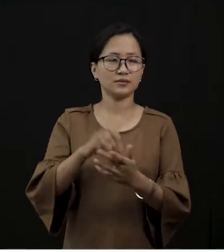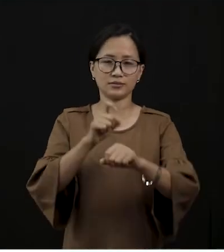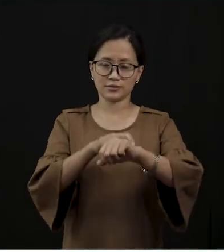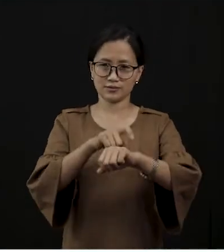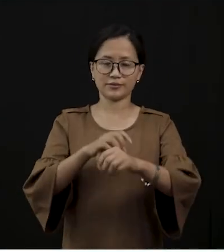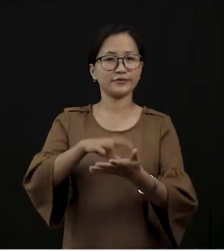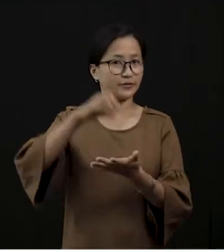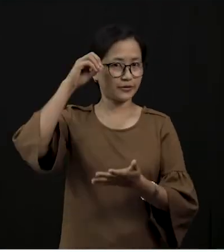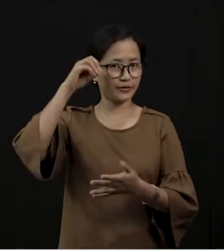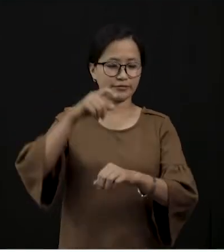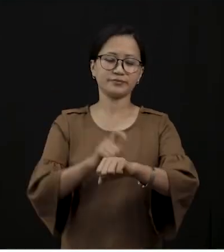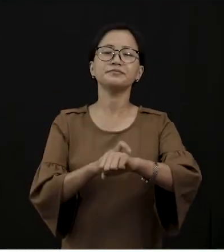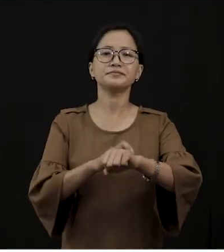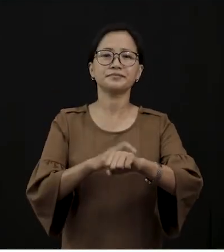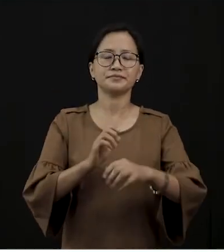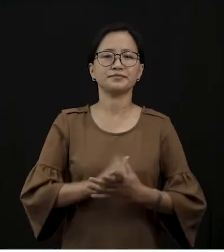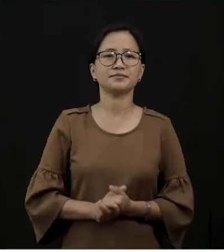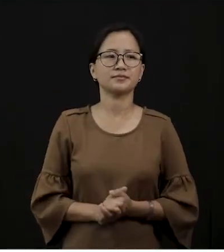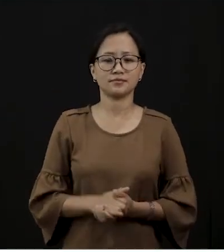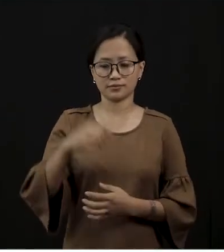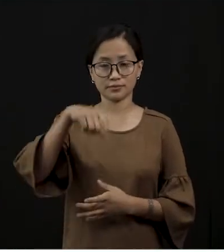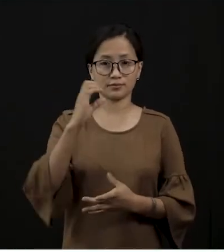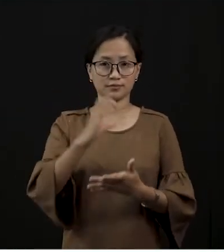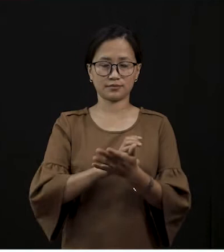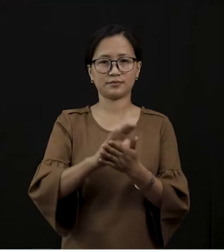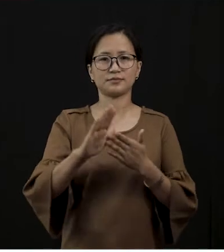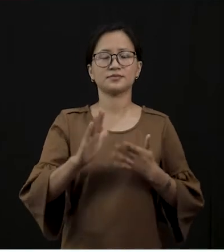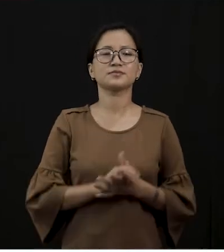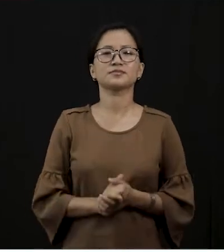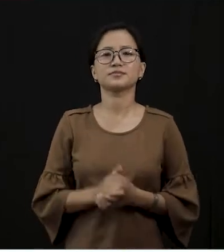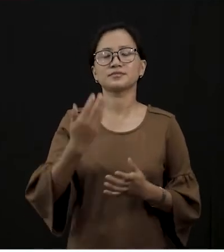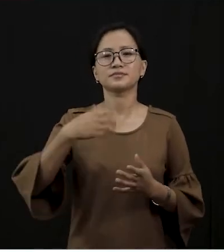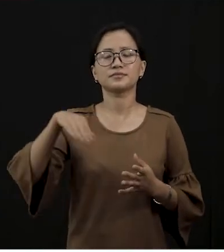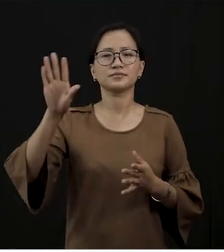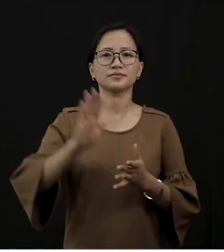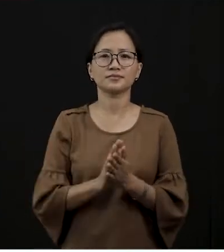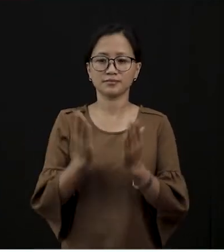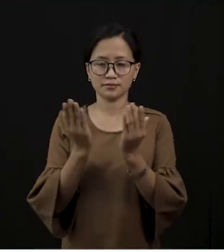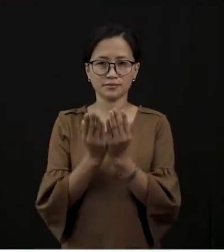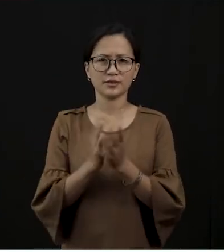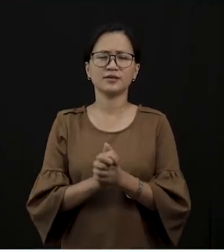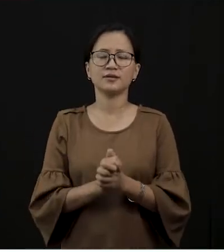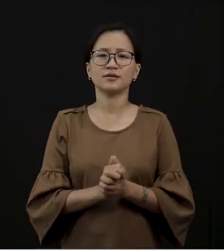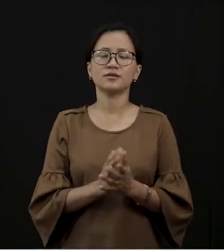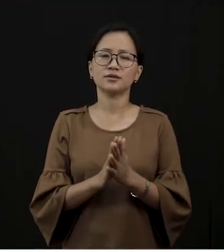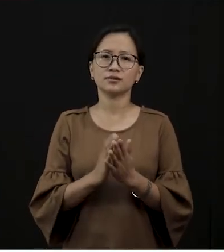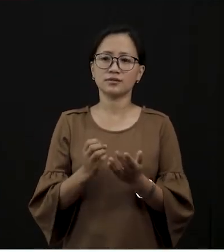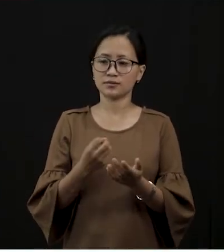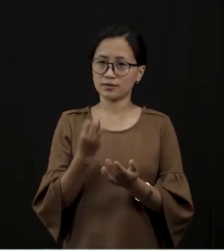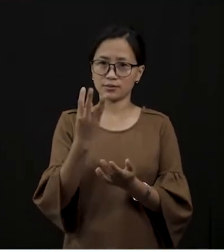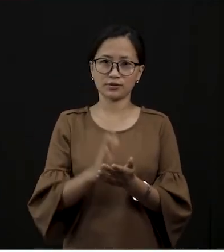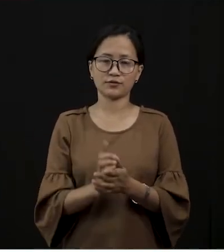time. Yes, time. Then in this chapter we are going to recall the number